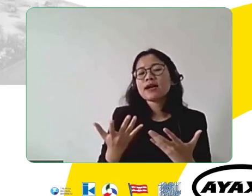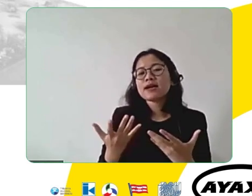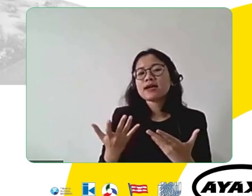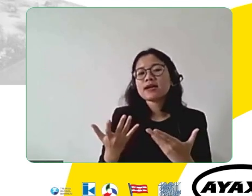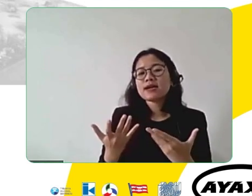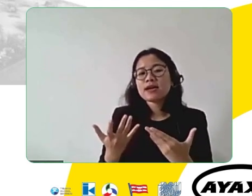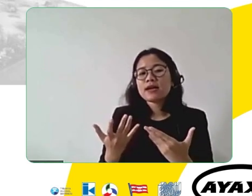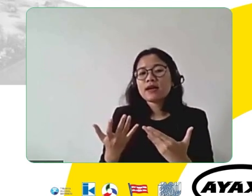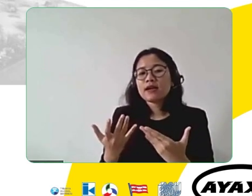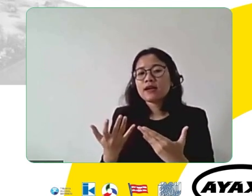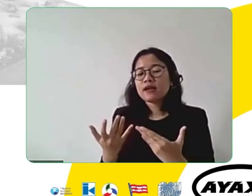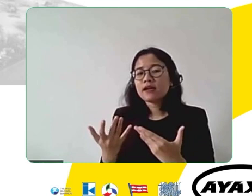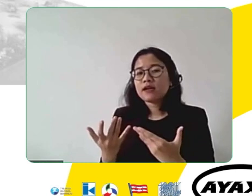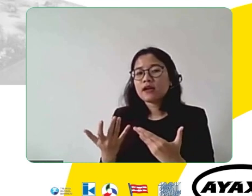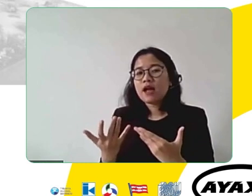car